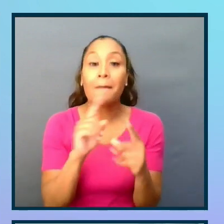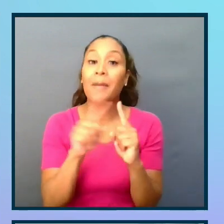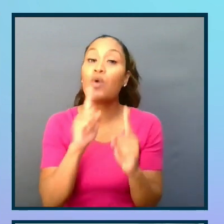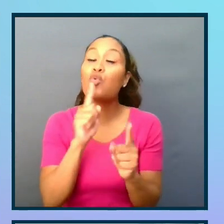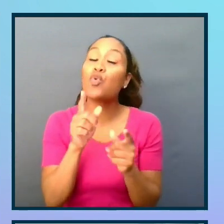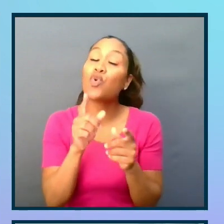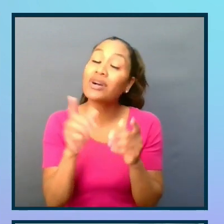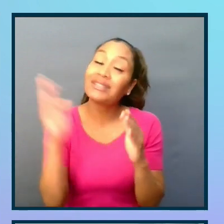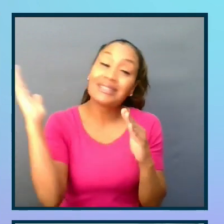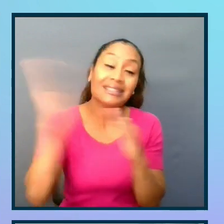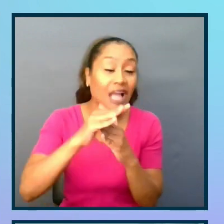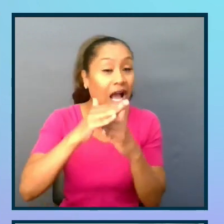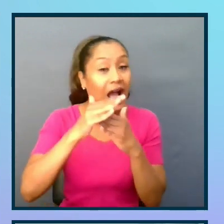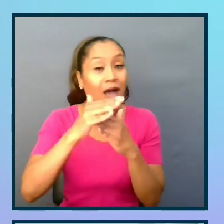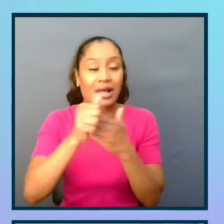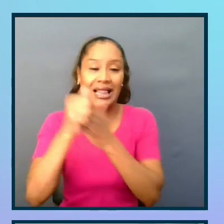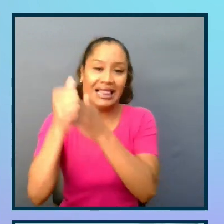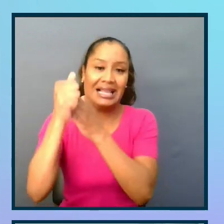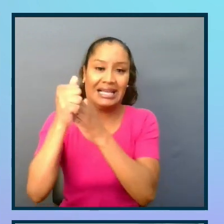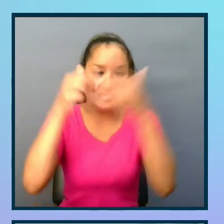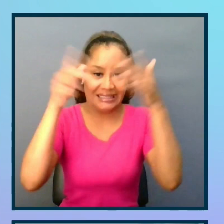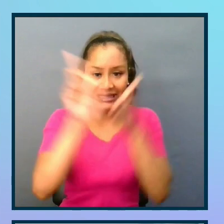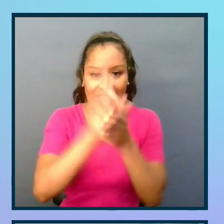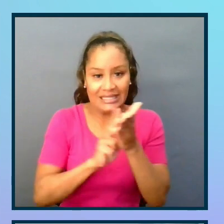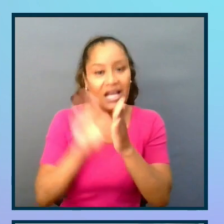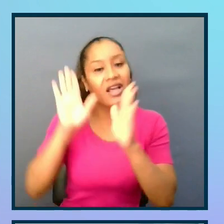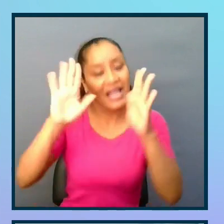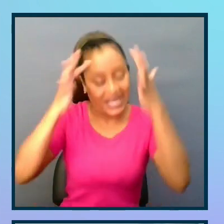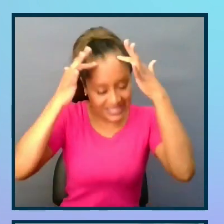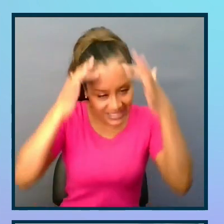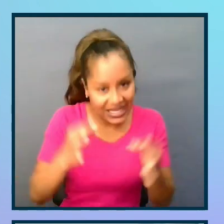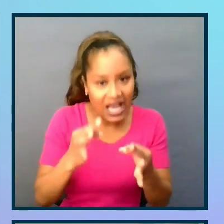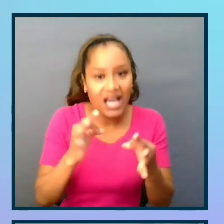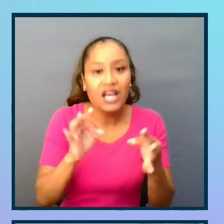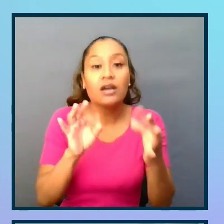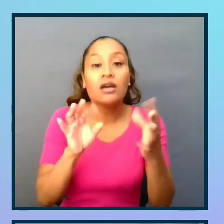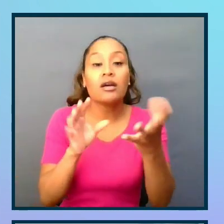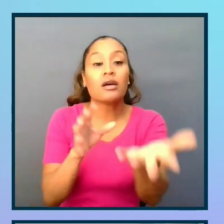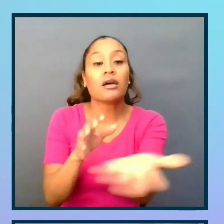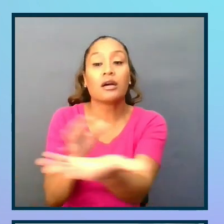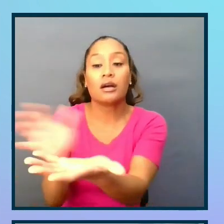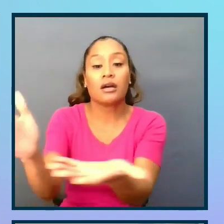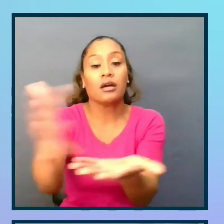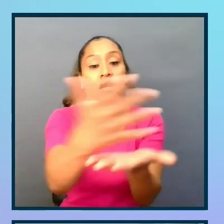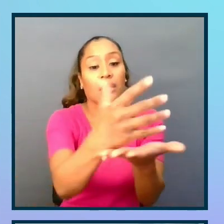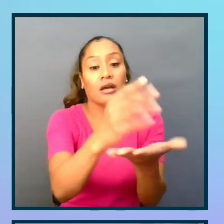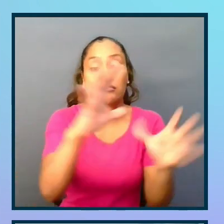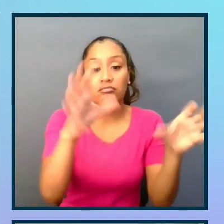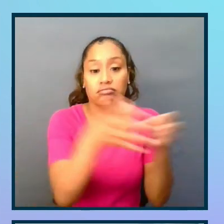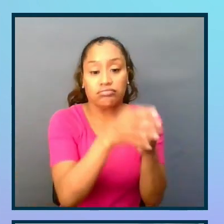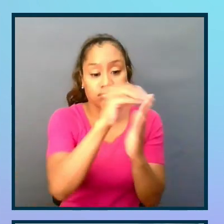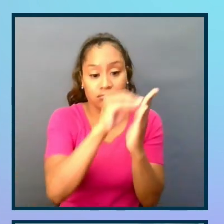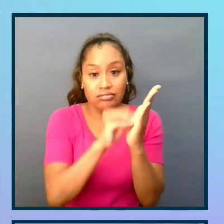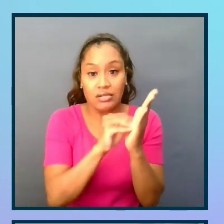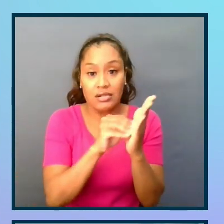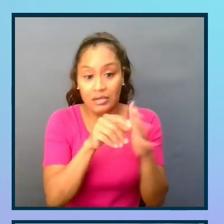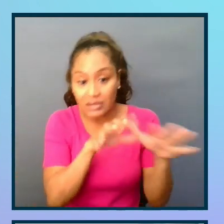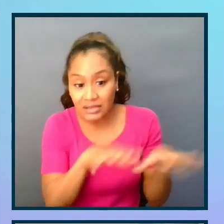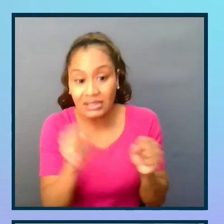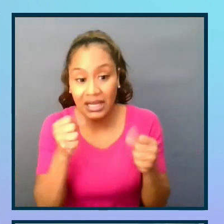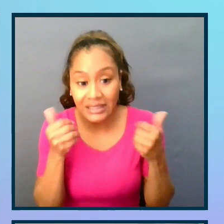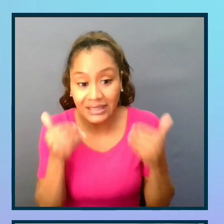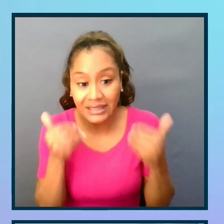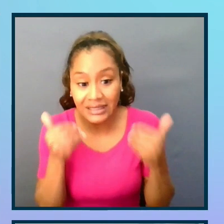designer makes the decision as to how that feedback should be properly aggregated and acted on. And